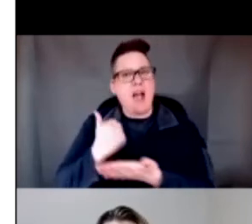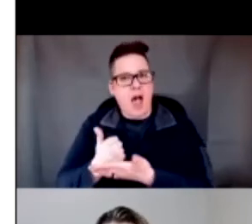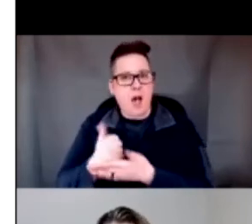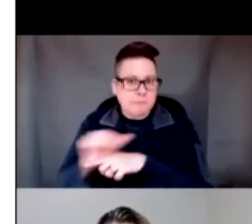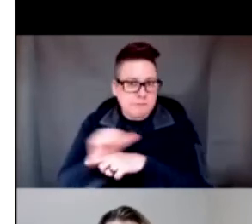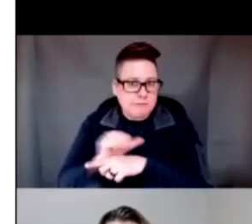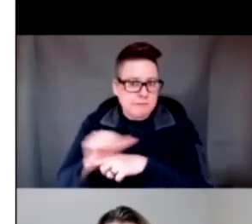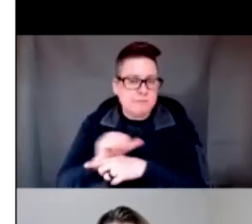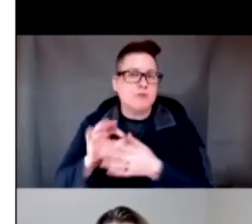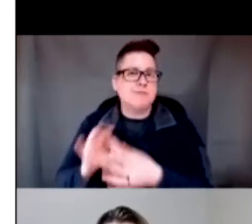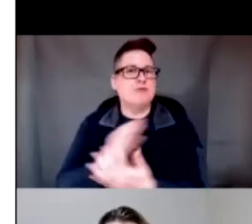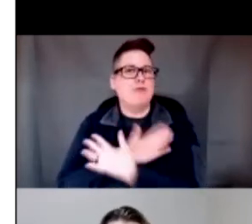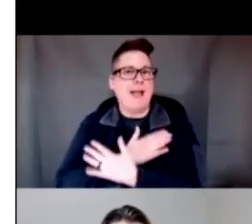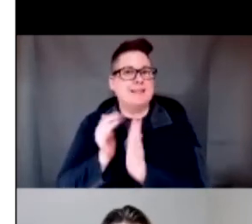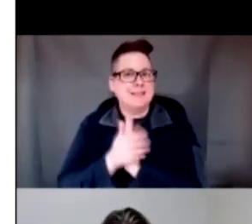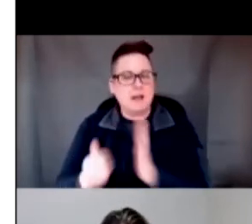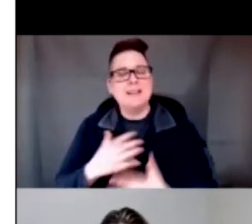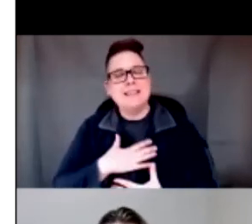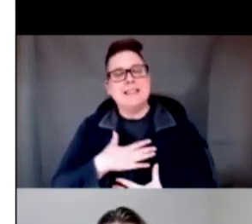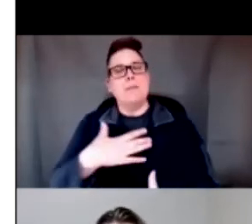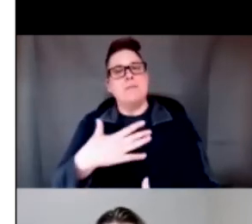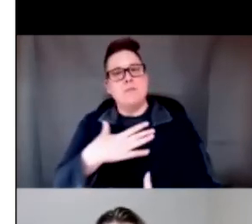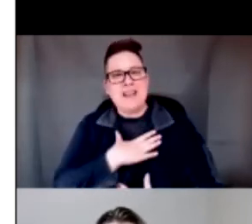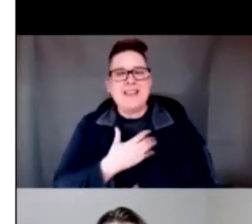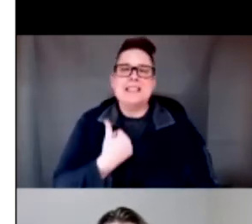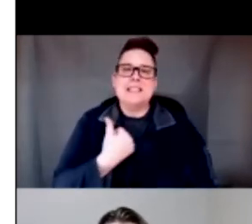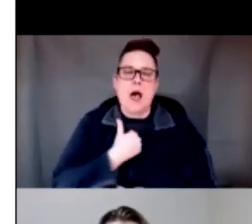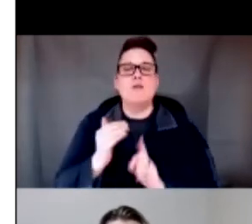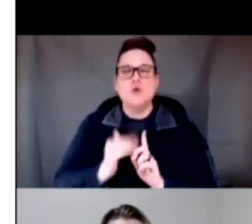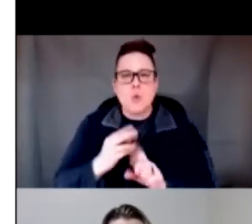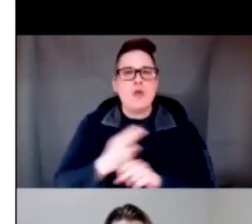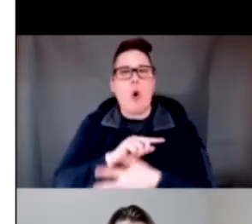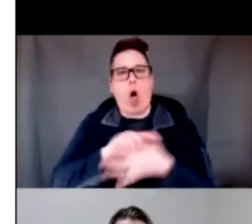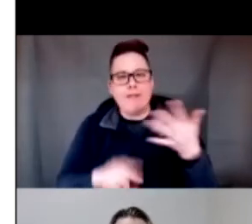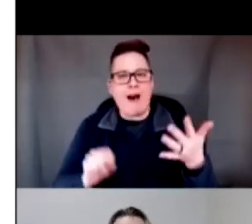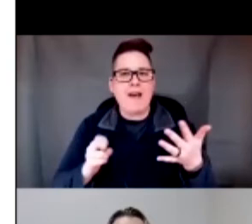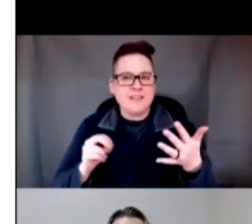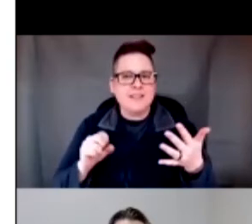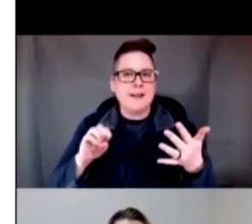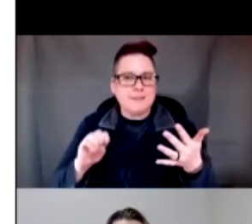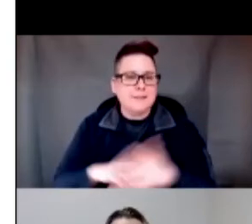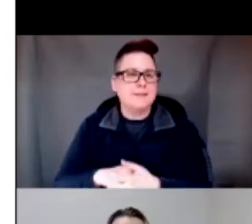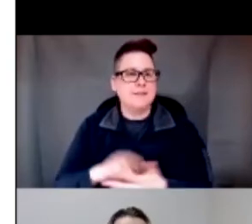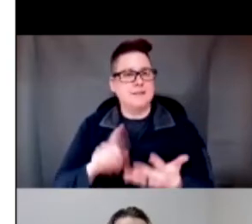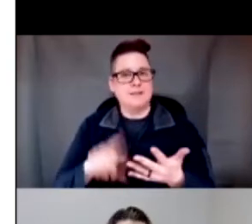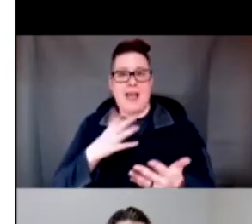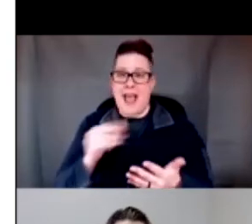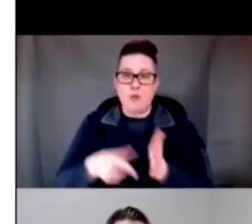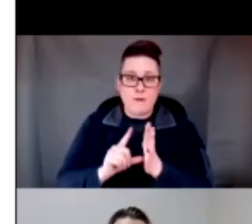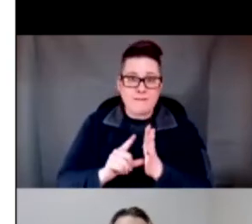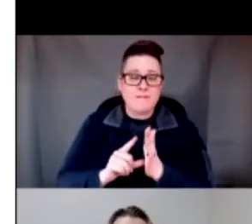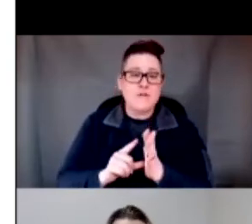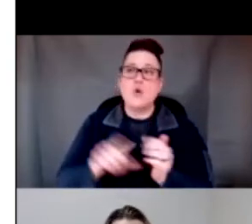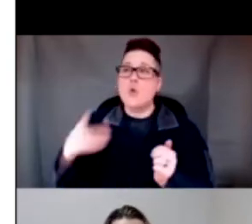skills training, including deep breathing, self-soothing with the 5 senses, and then also reviewing how to implement these skills for when she's entering